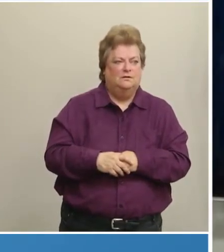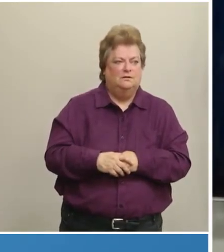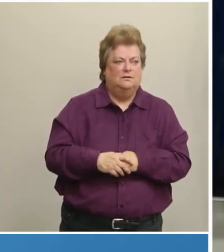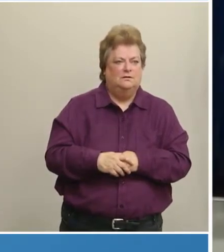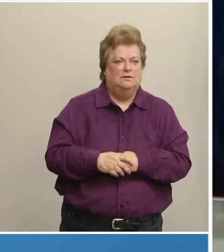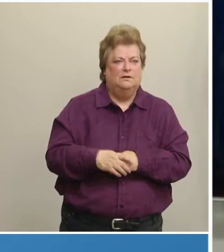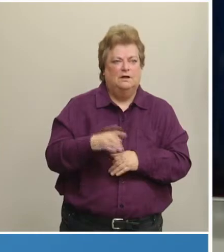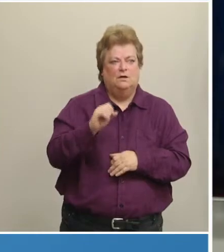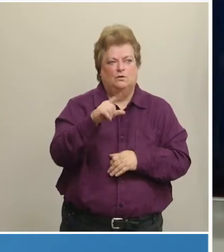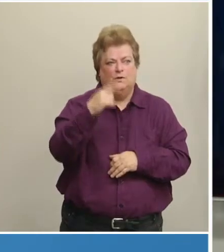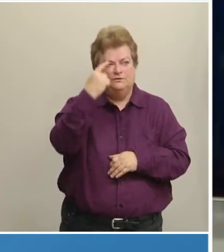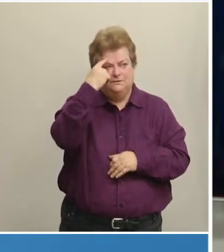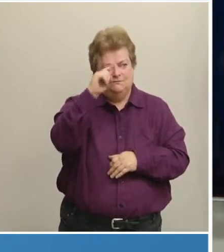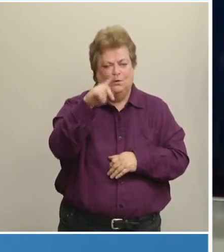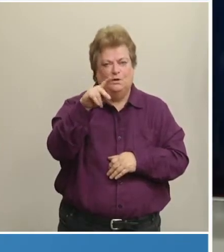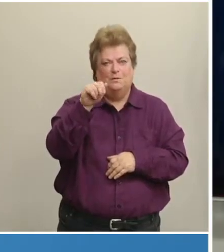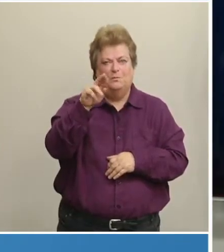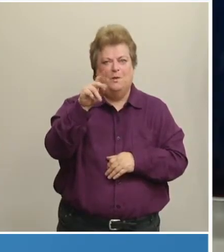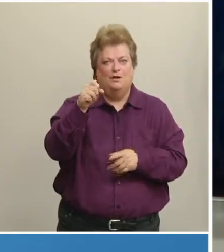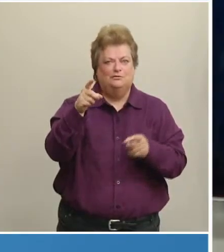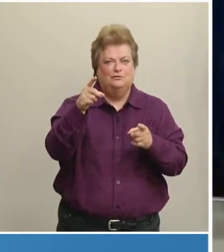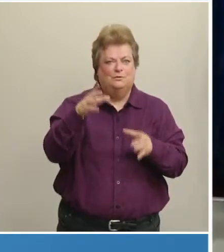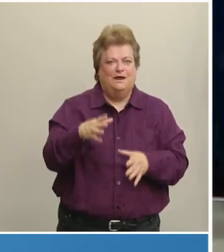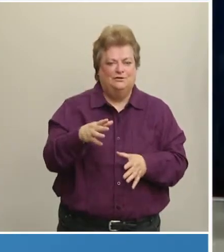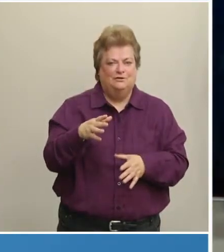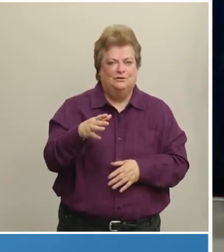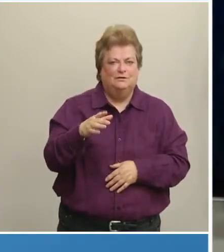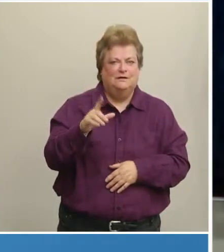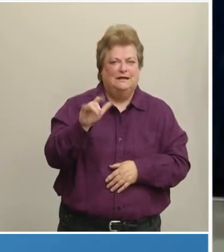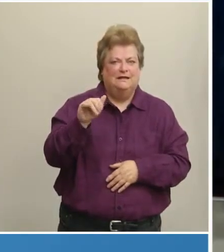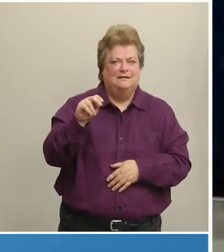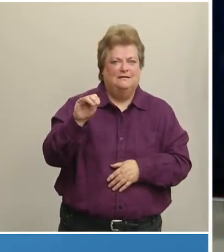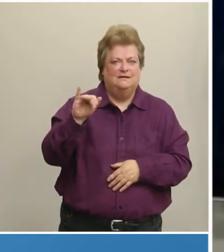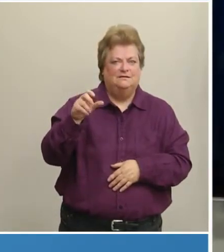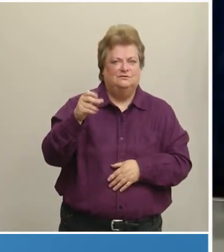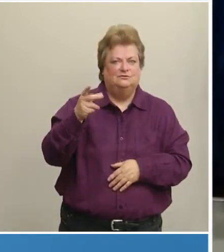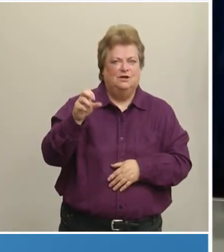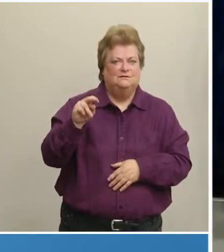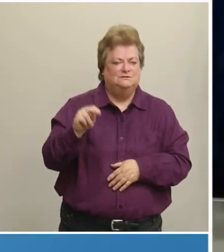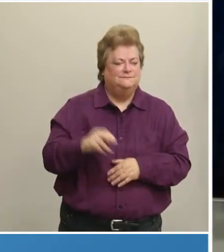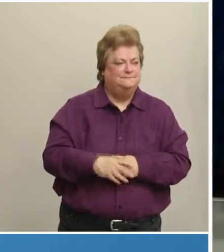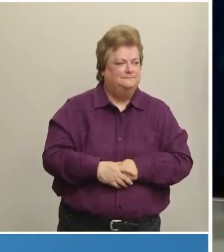Parks Director Johnson. Yep, I'll be right here. Thank you.